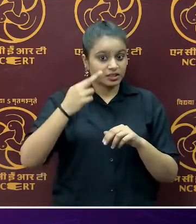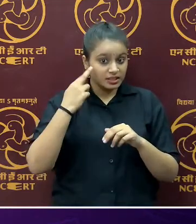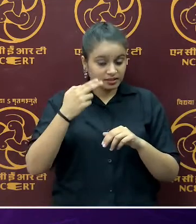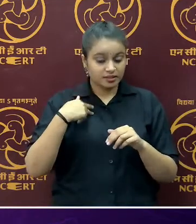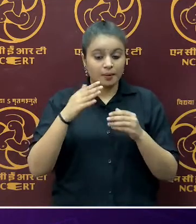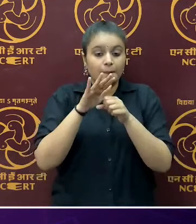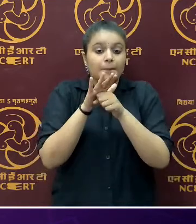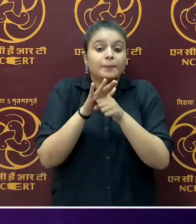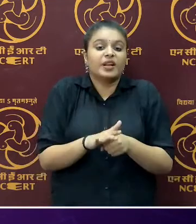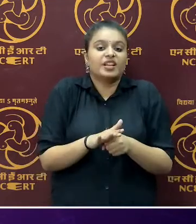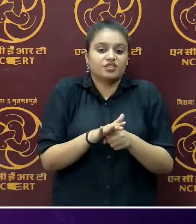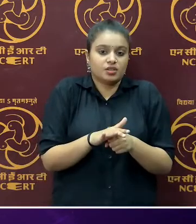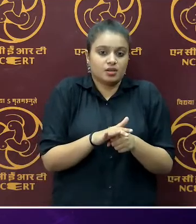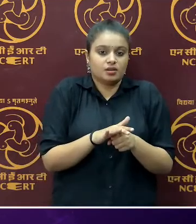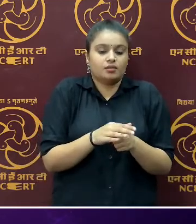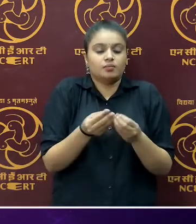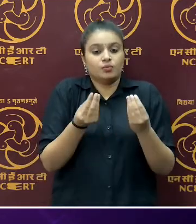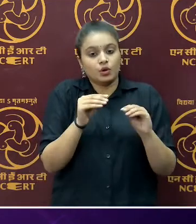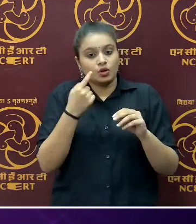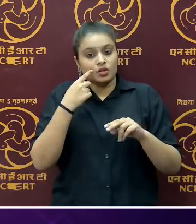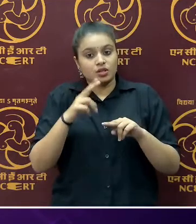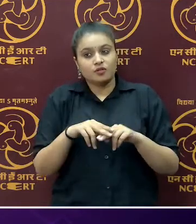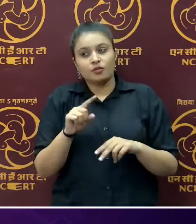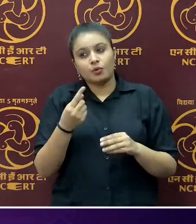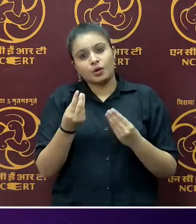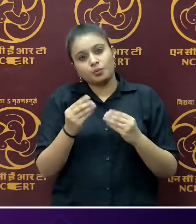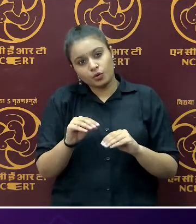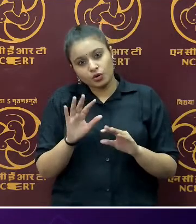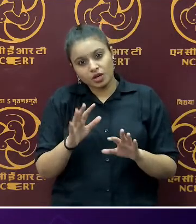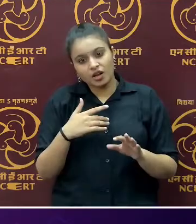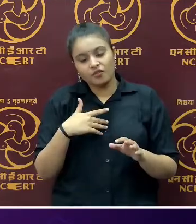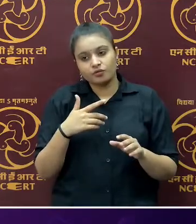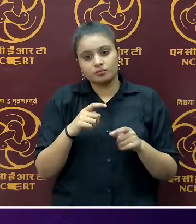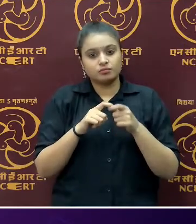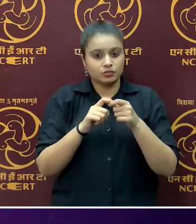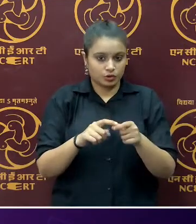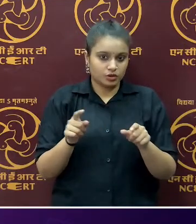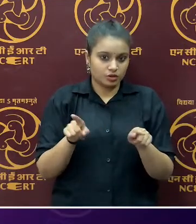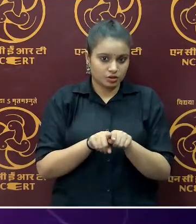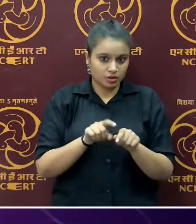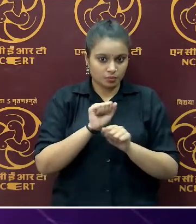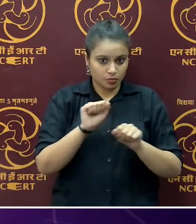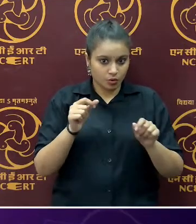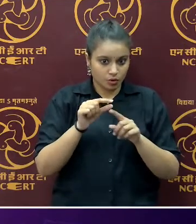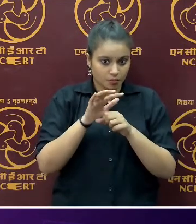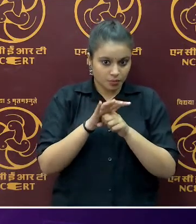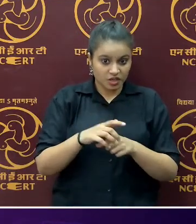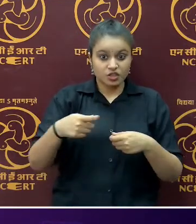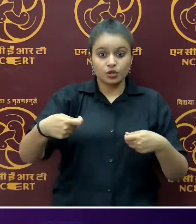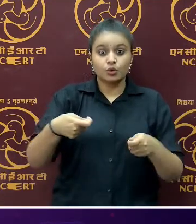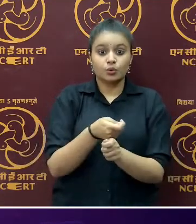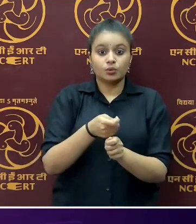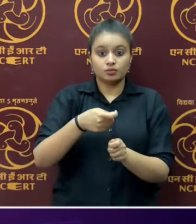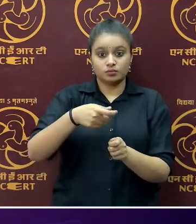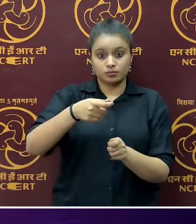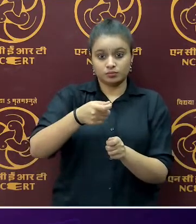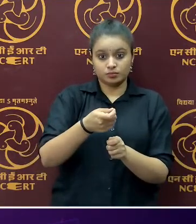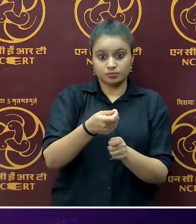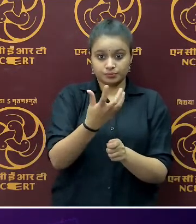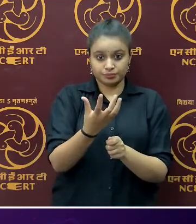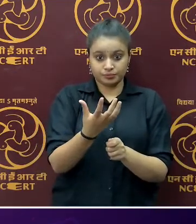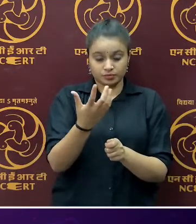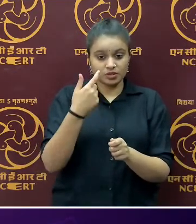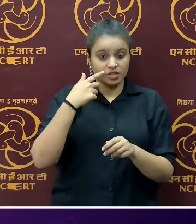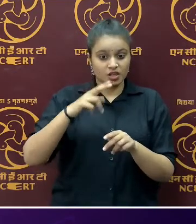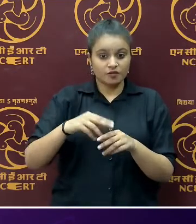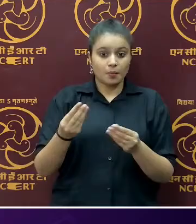variance. Yes. There was one more, that's a pet question, that you have a pressure cooker. Yes. It takes more time to